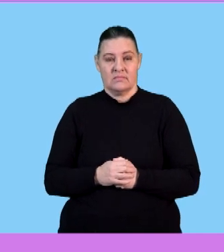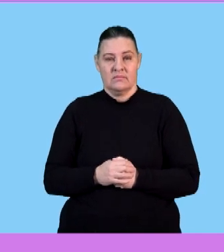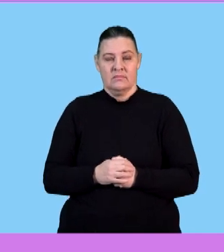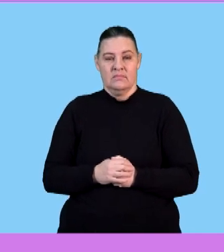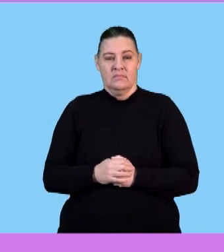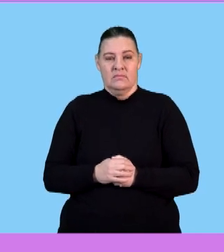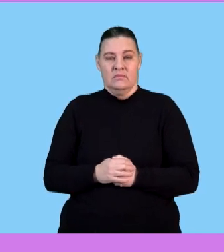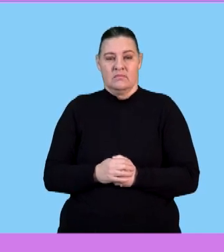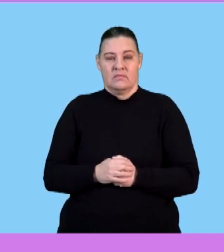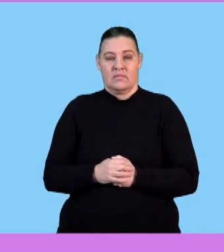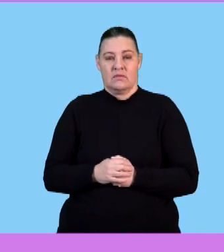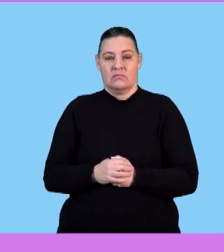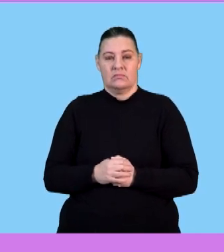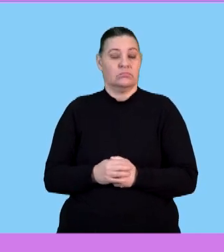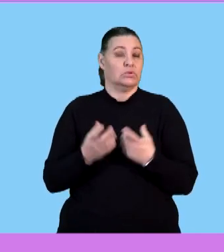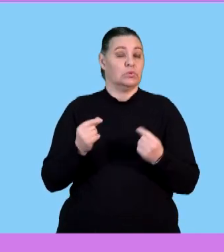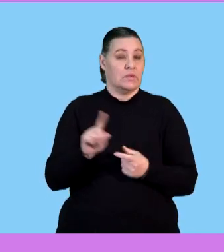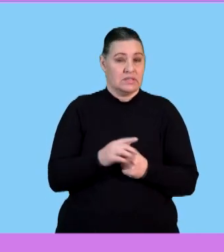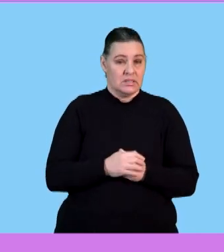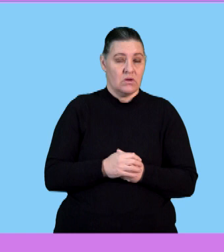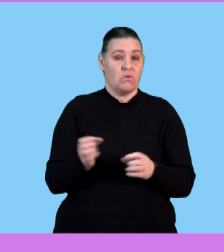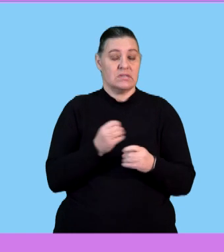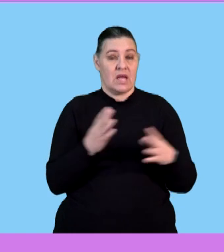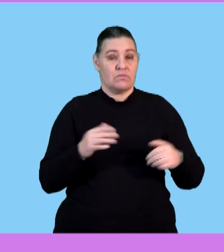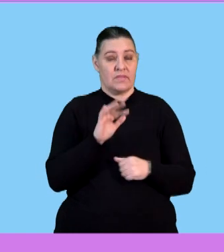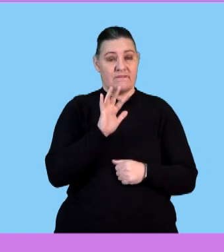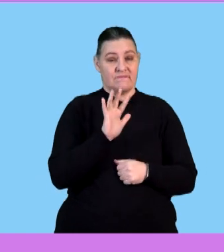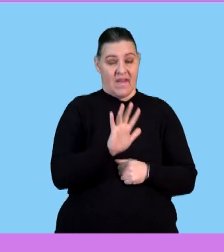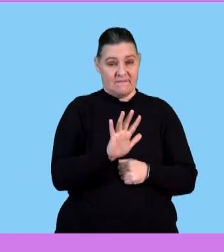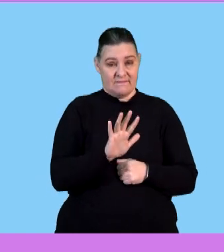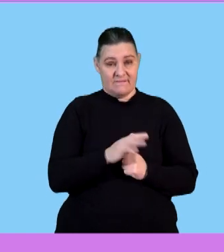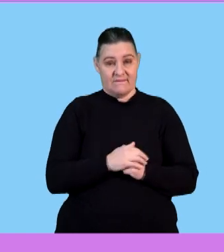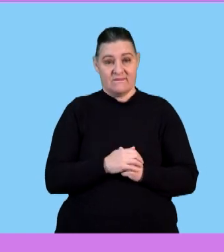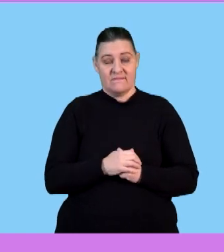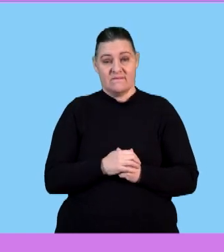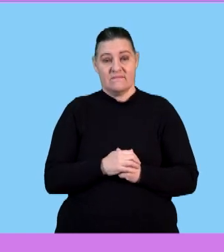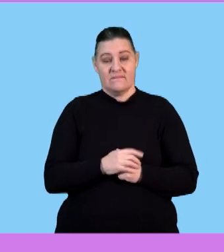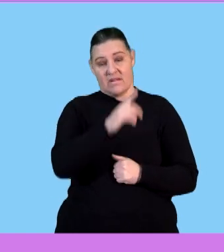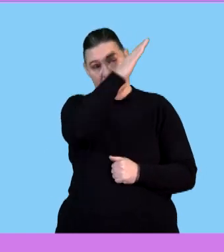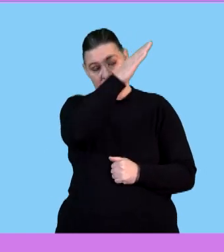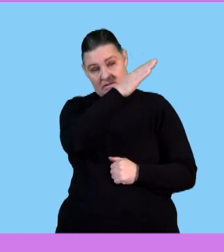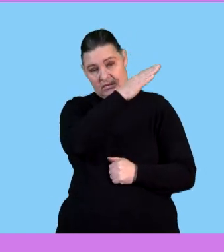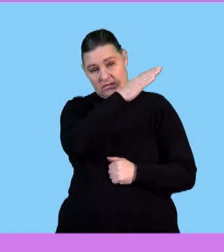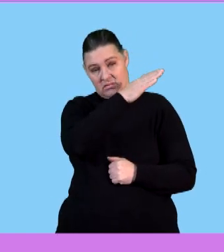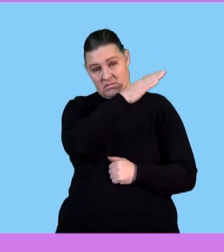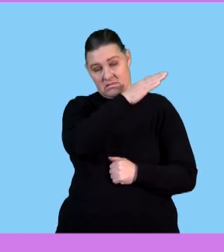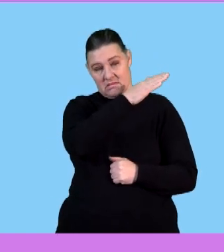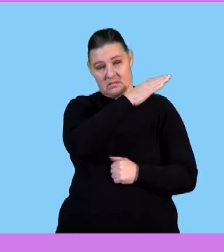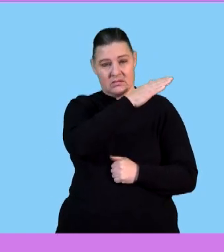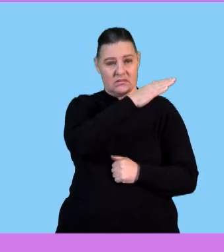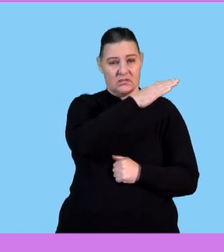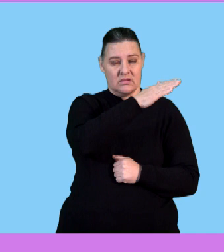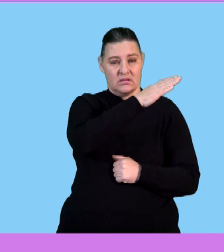side. So, what do? We start with the five. We multiply across from it that way. We